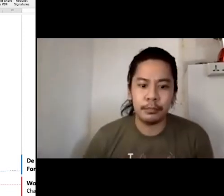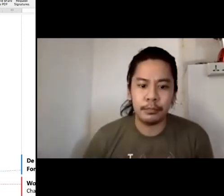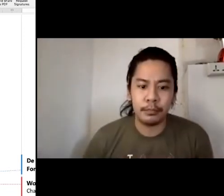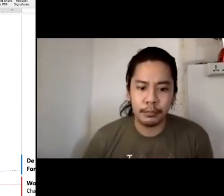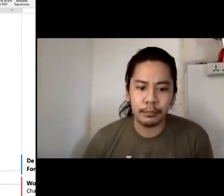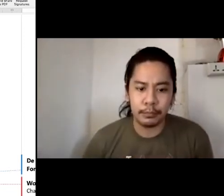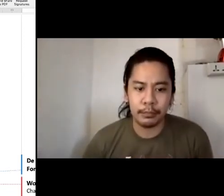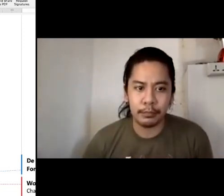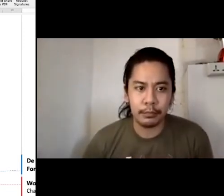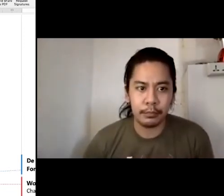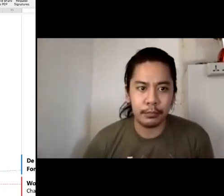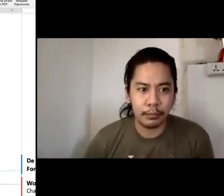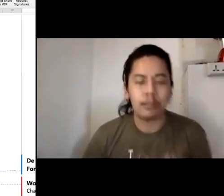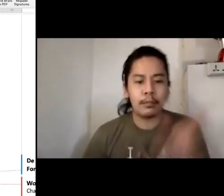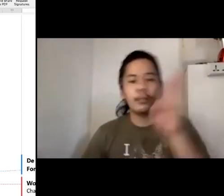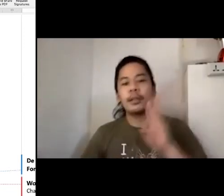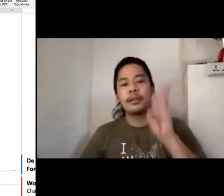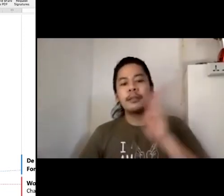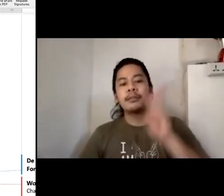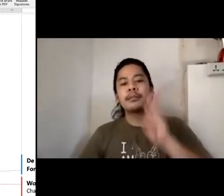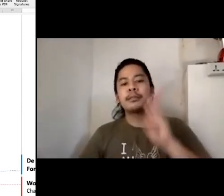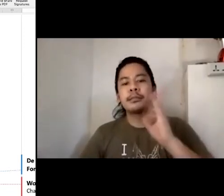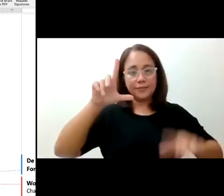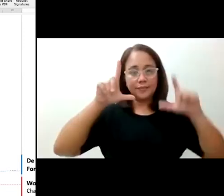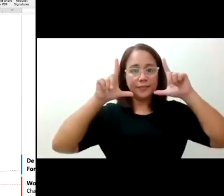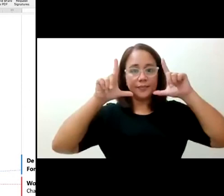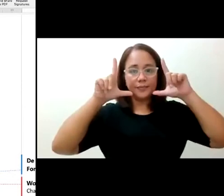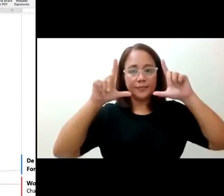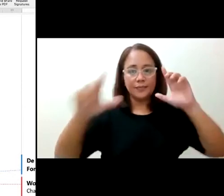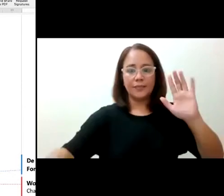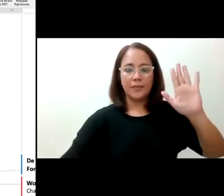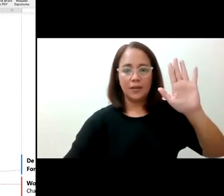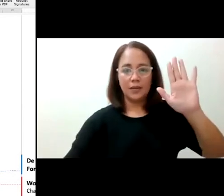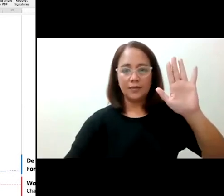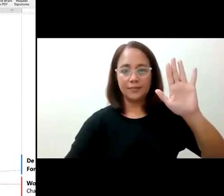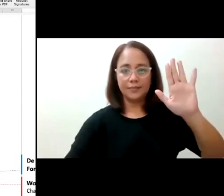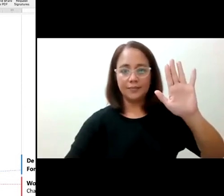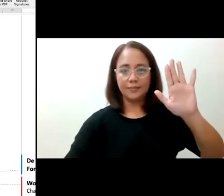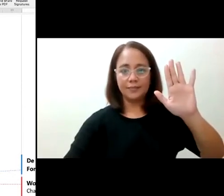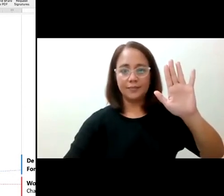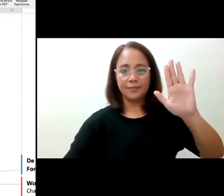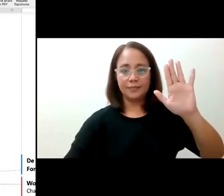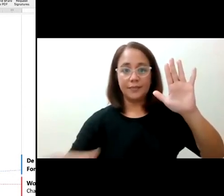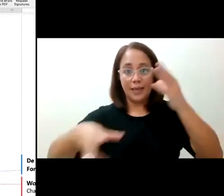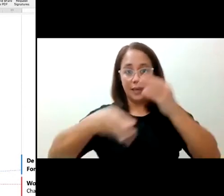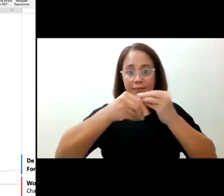Let So me add one more thing. Let me add one more thing.